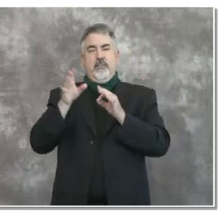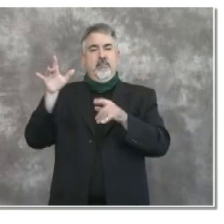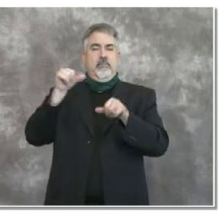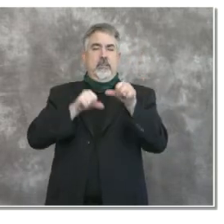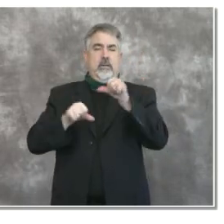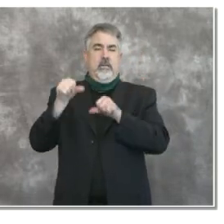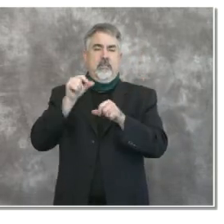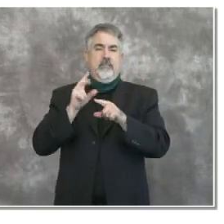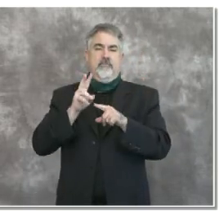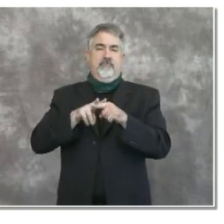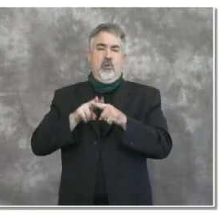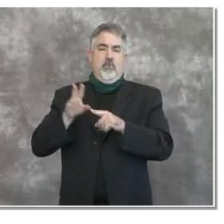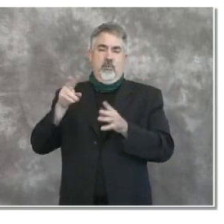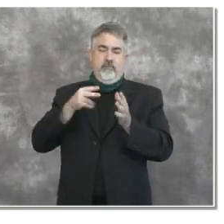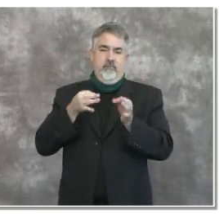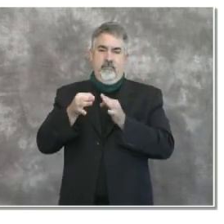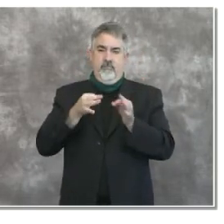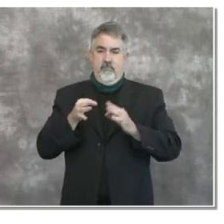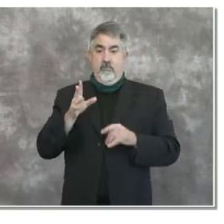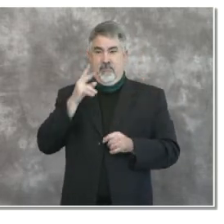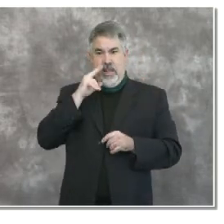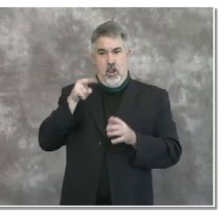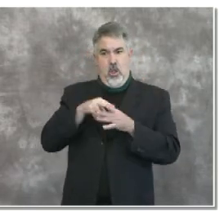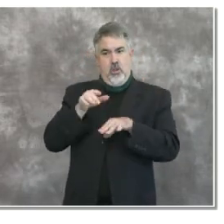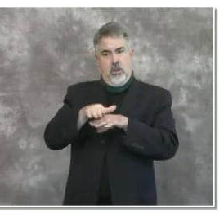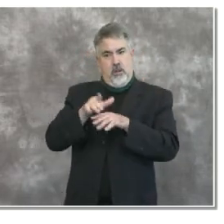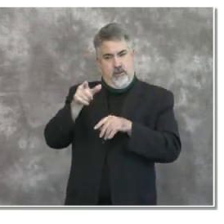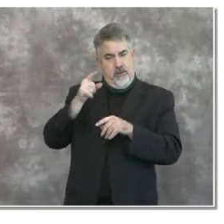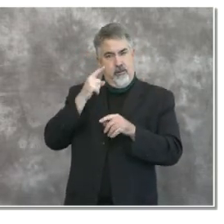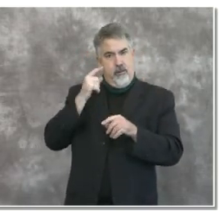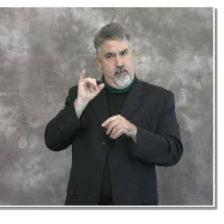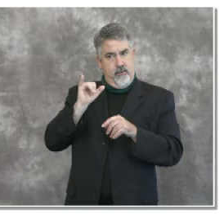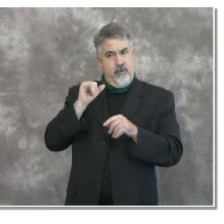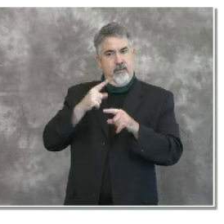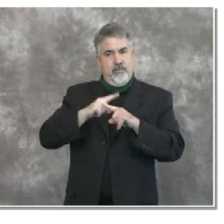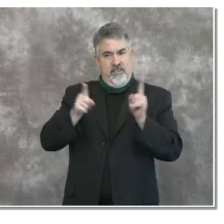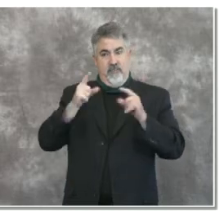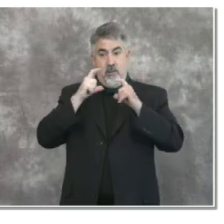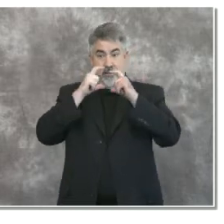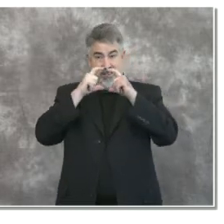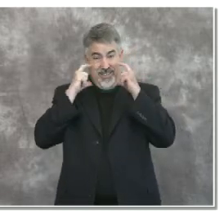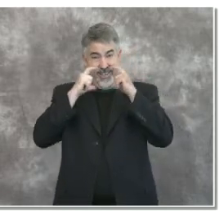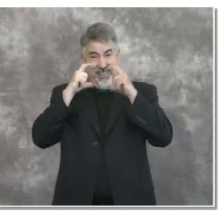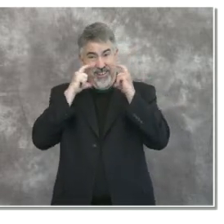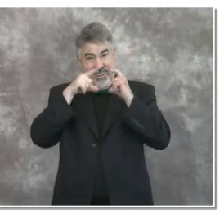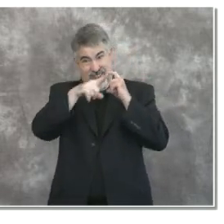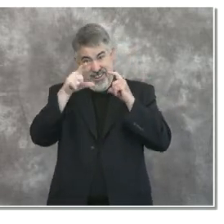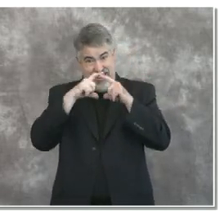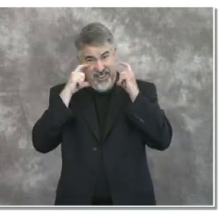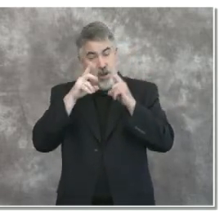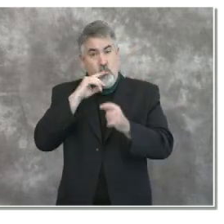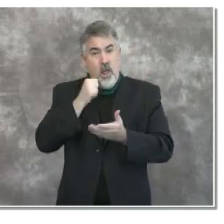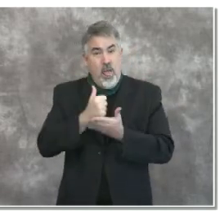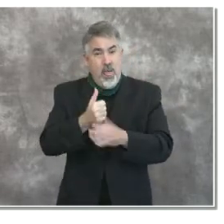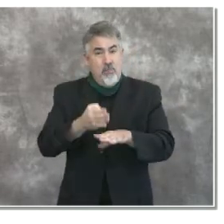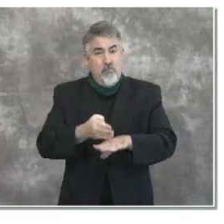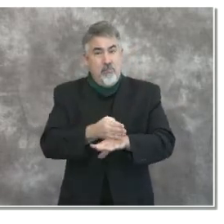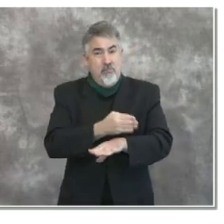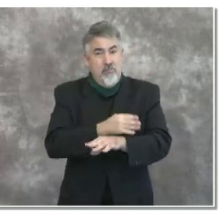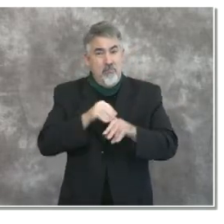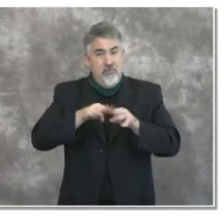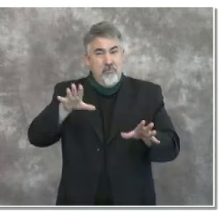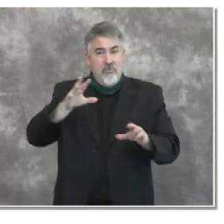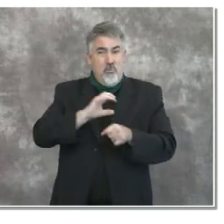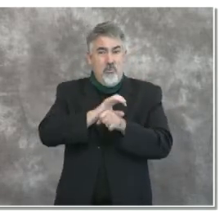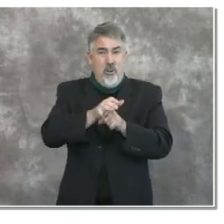is showing preliminarily is that when you adhere publicly to wearing the mask, even